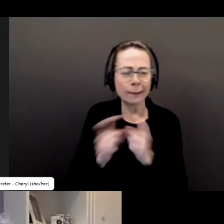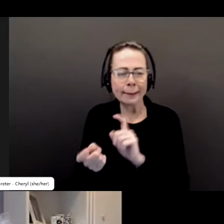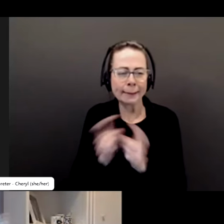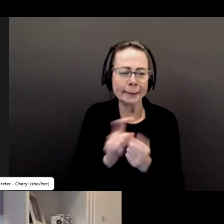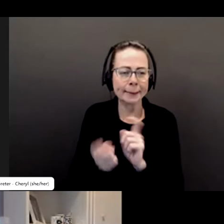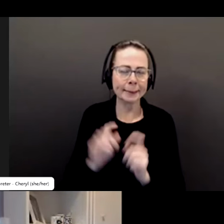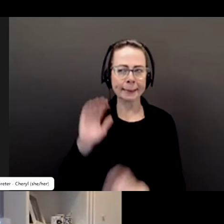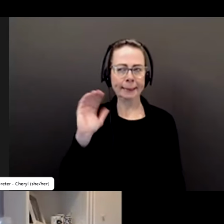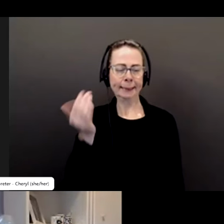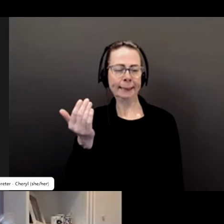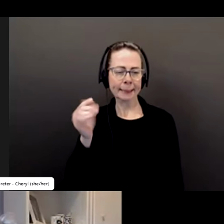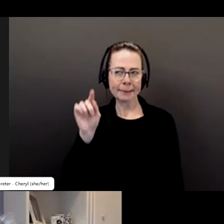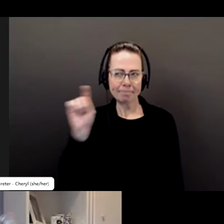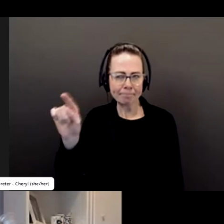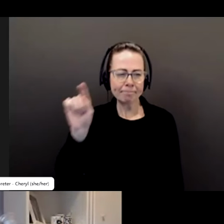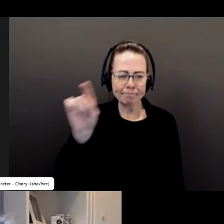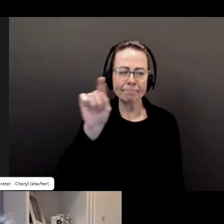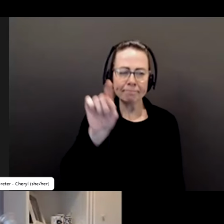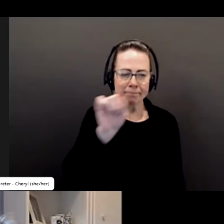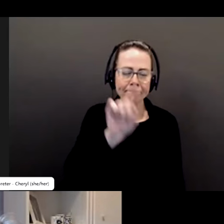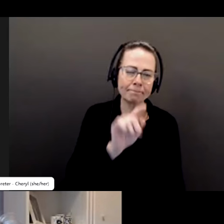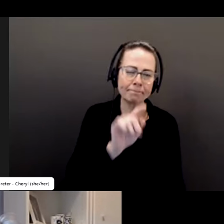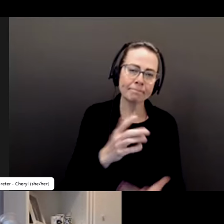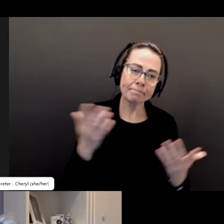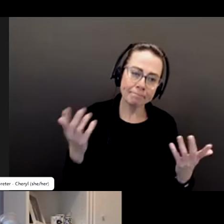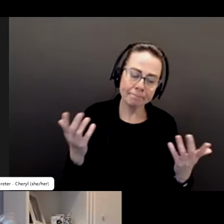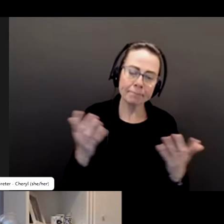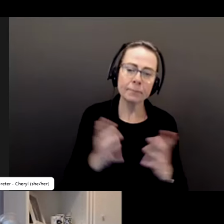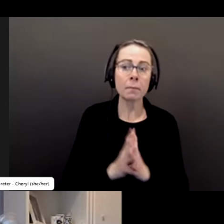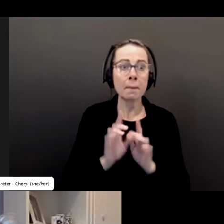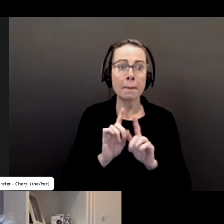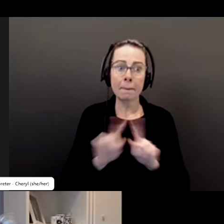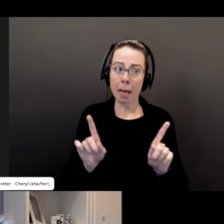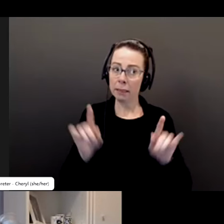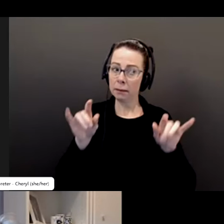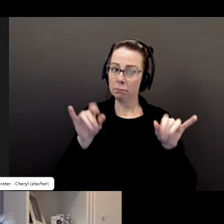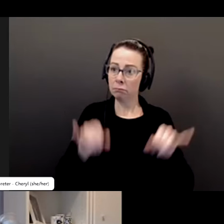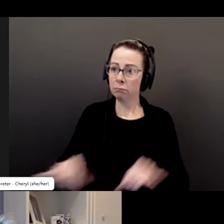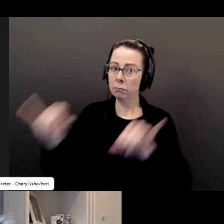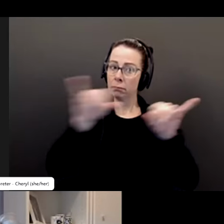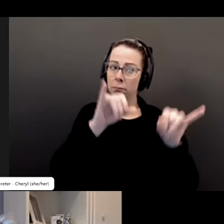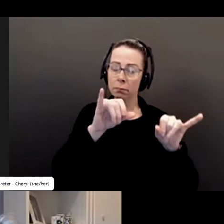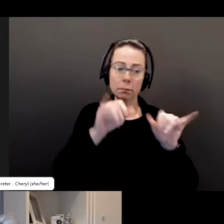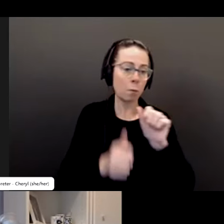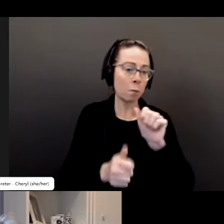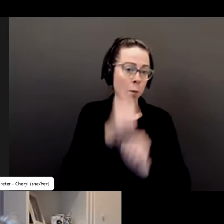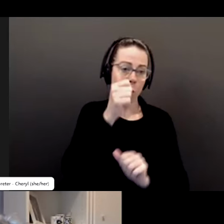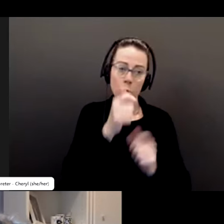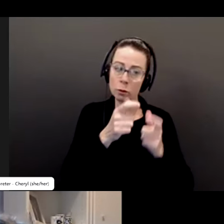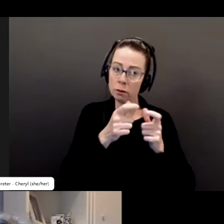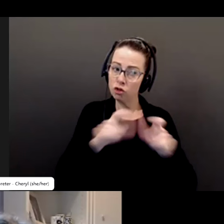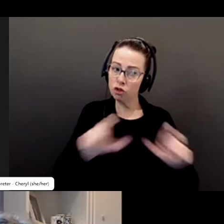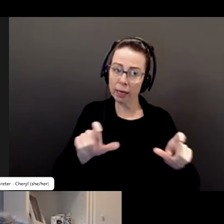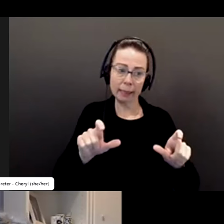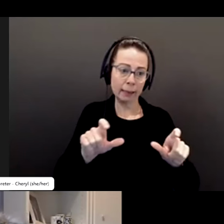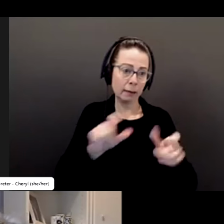But in general, your standard checking account has free transfers. If you